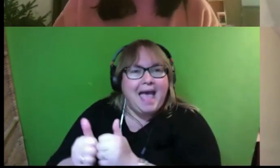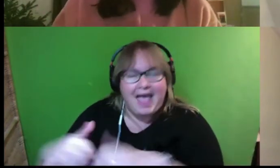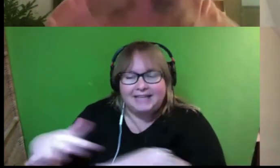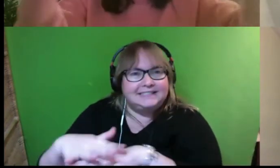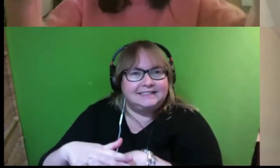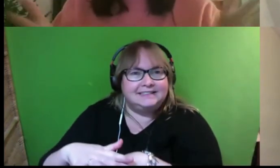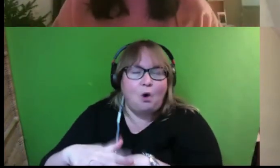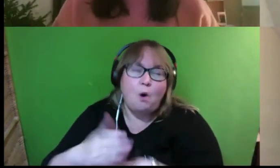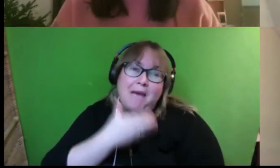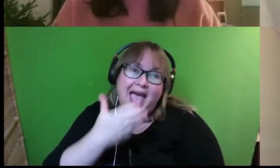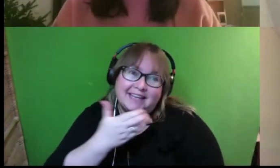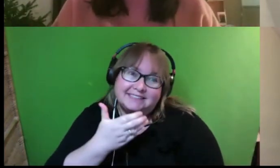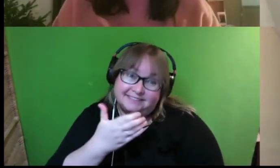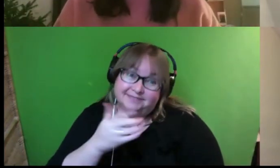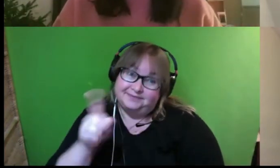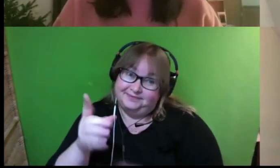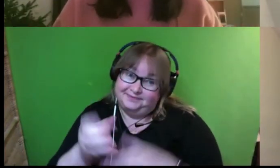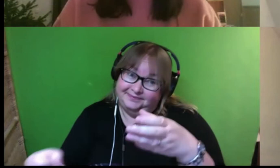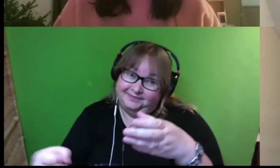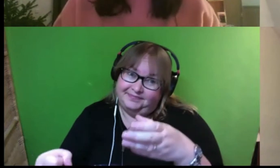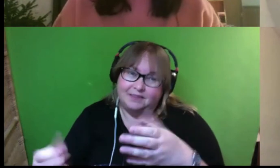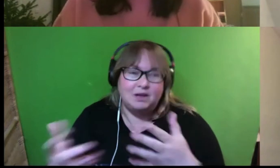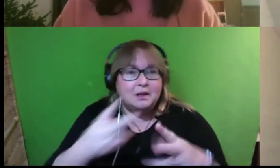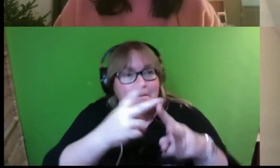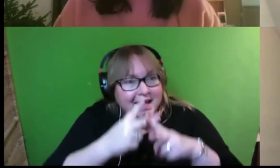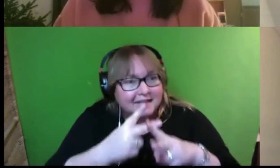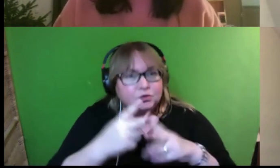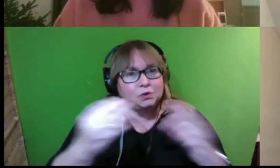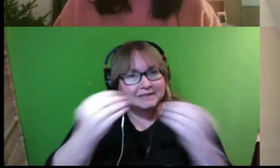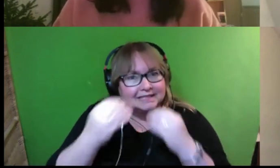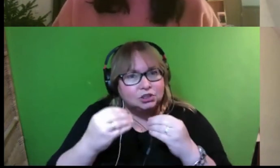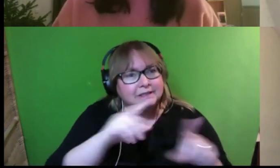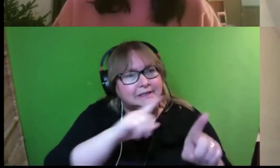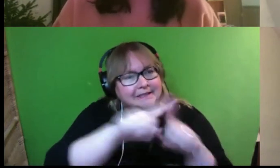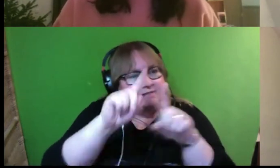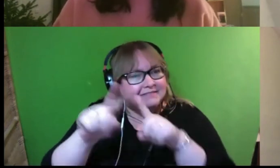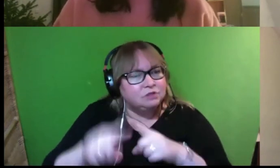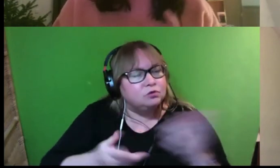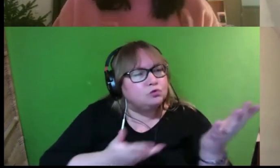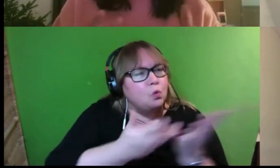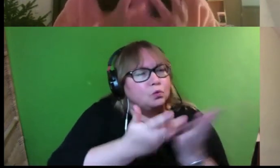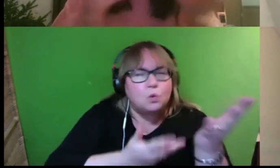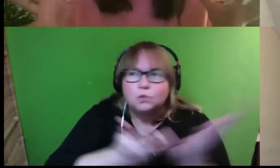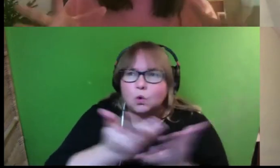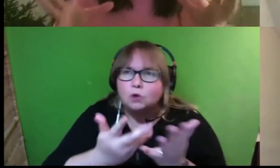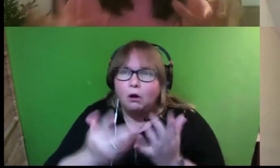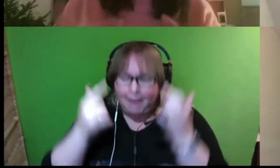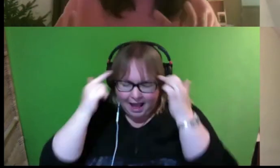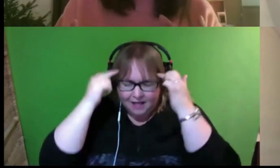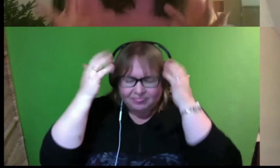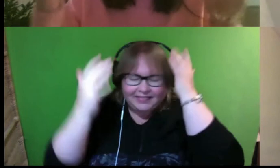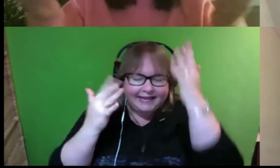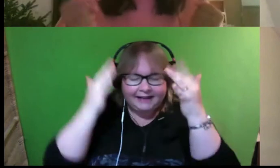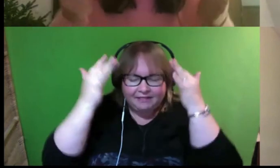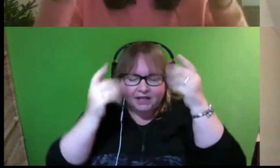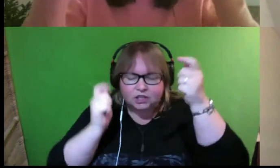All of them, and our mentors and our teachers. I'm so grateful that I've, in this really